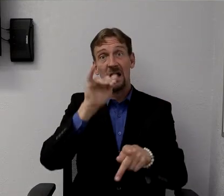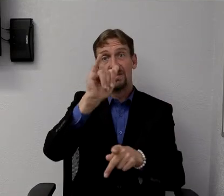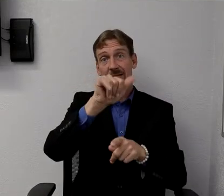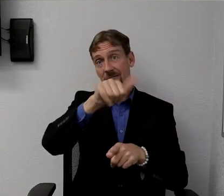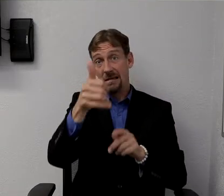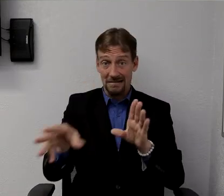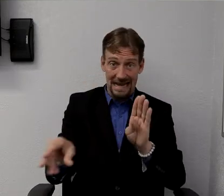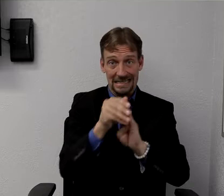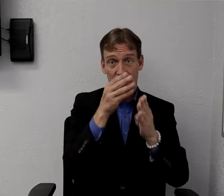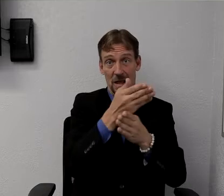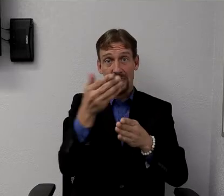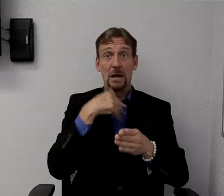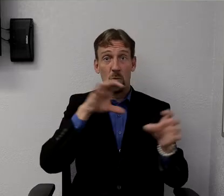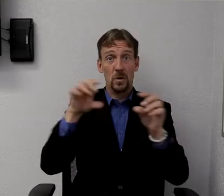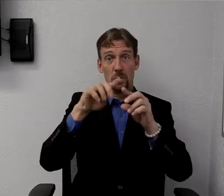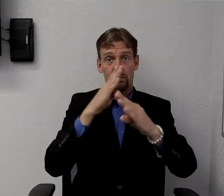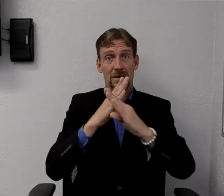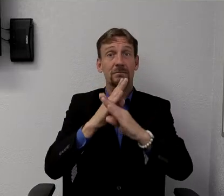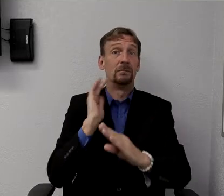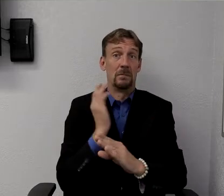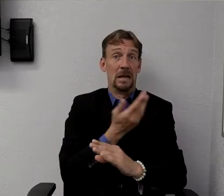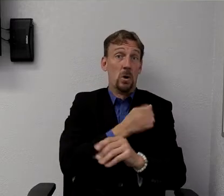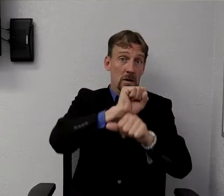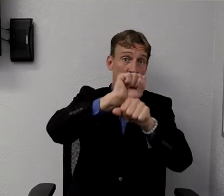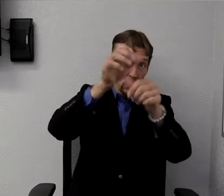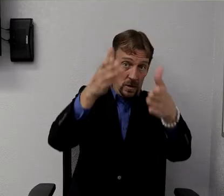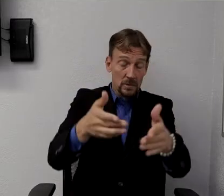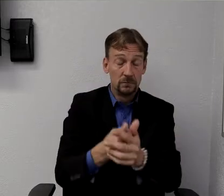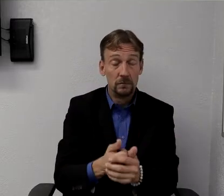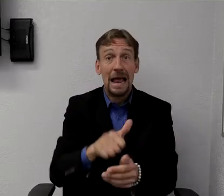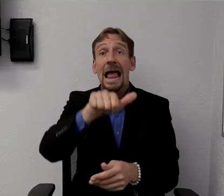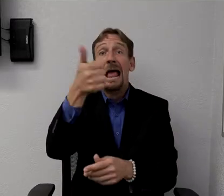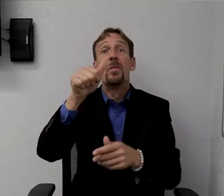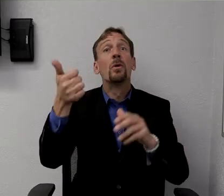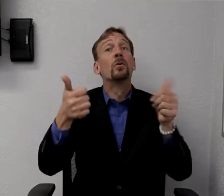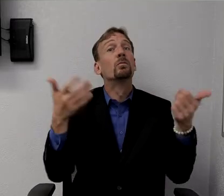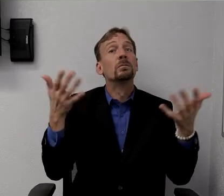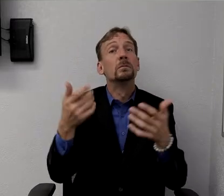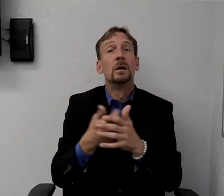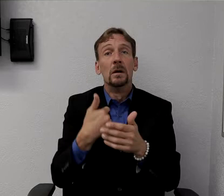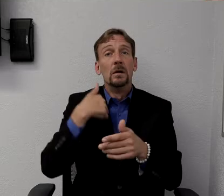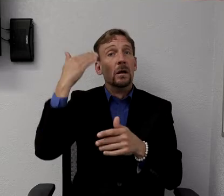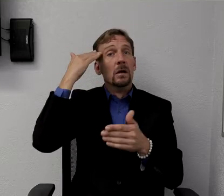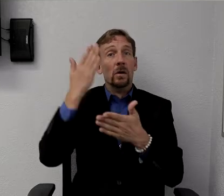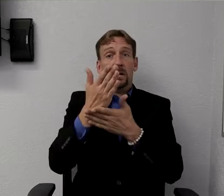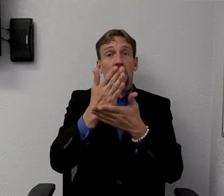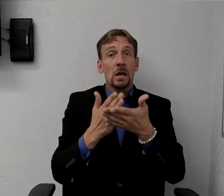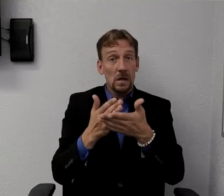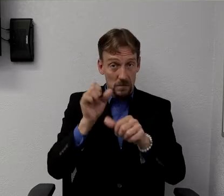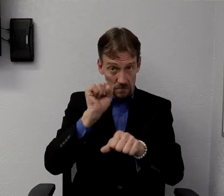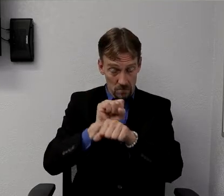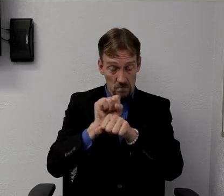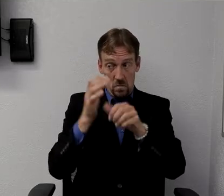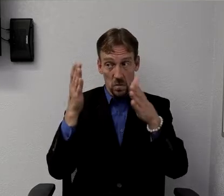our employees. Other things, I know certain employees that, when they